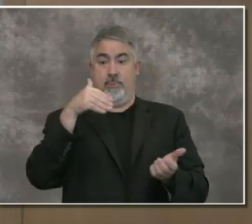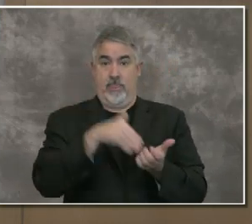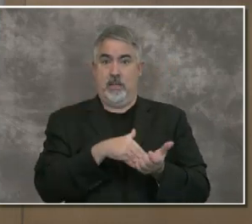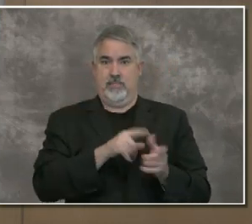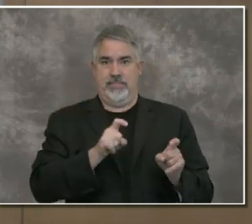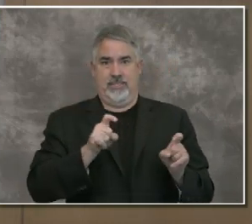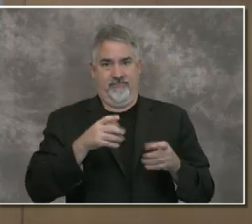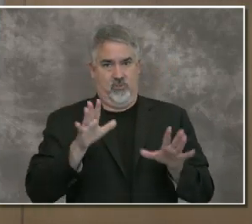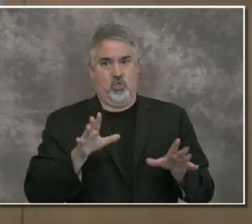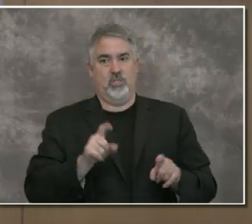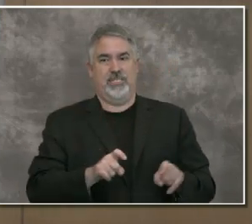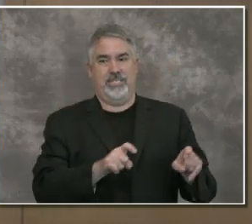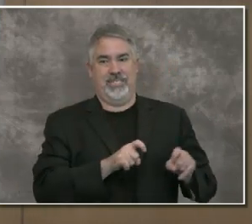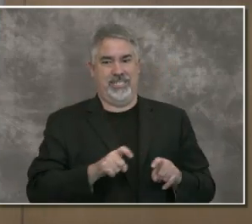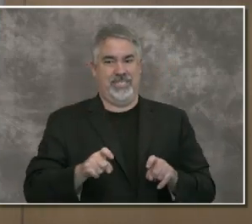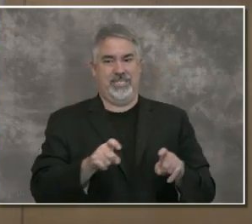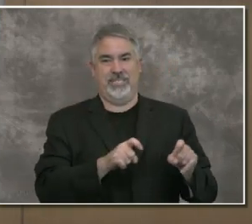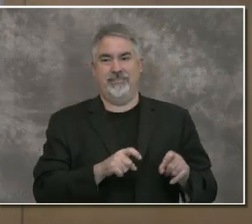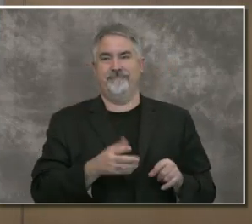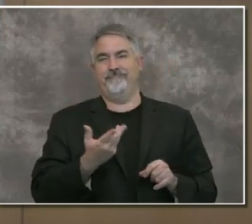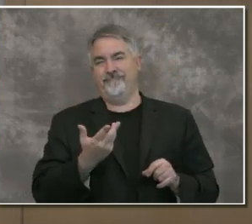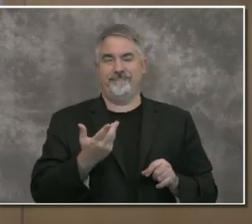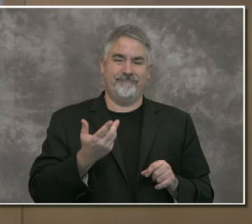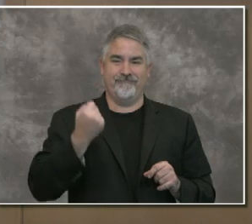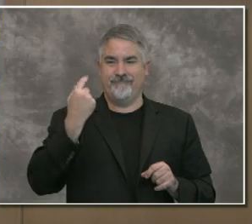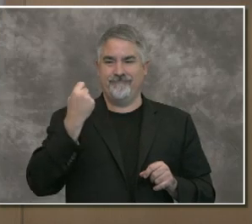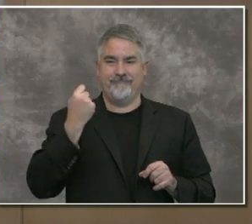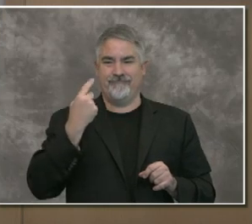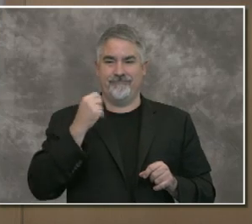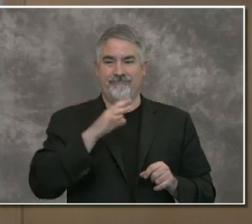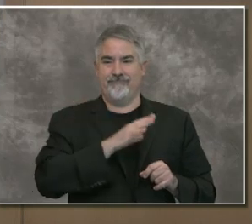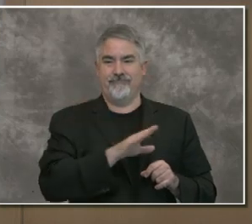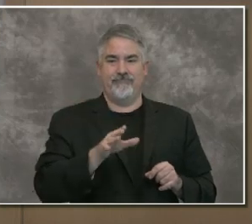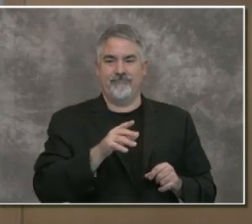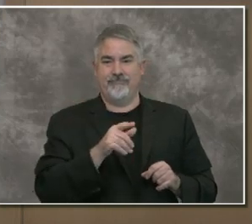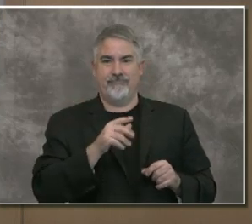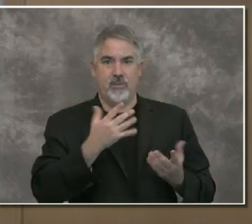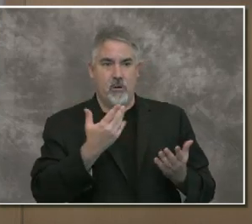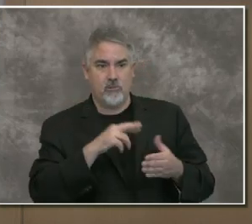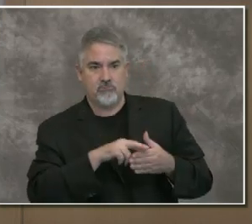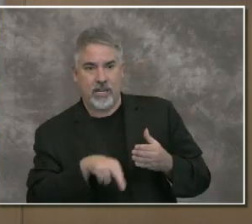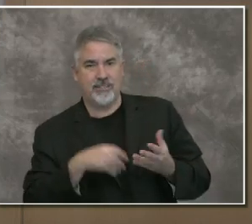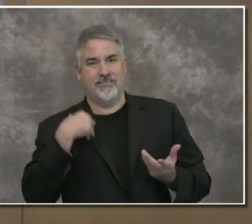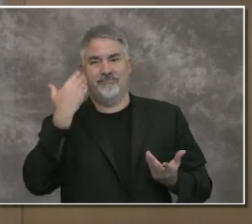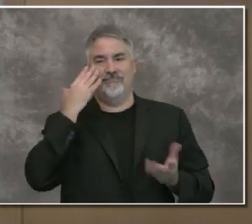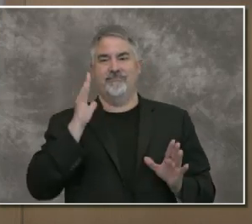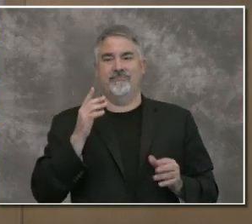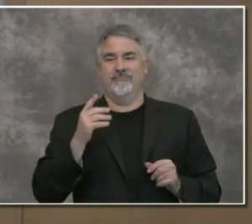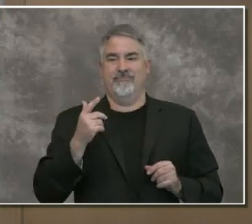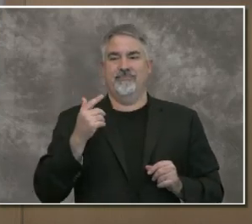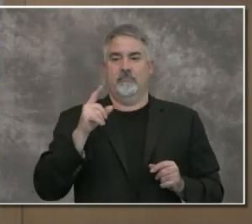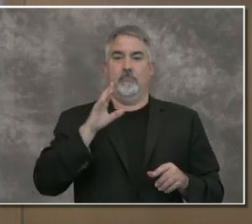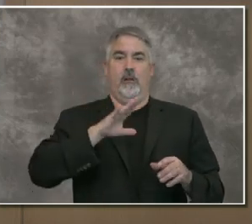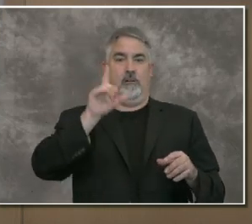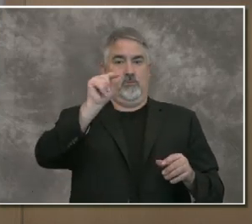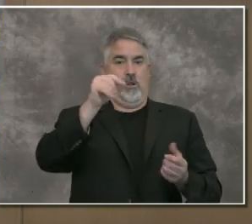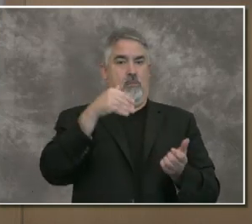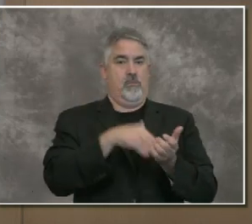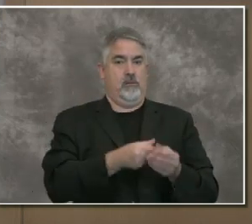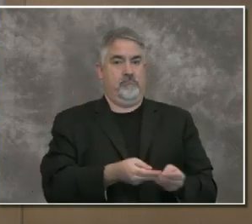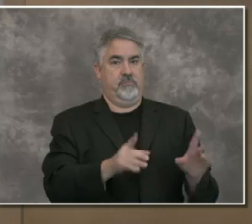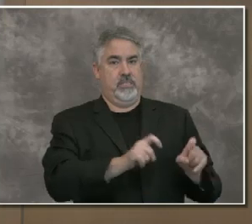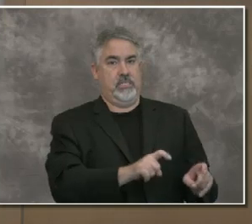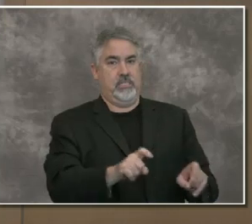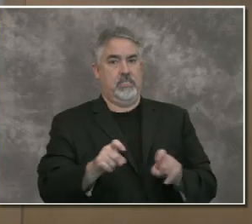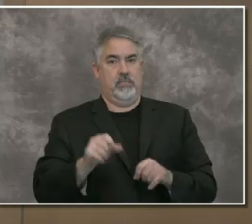by occupation or by status of where they live. That's simply not how the data comes in. We do know that